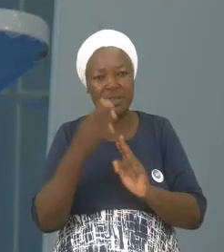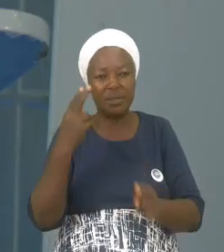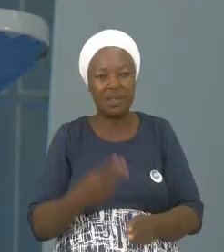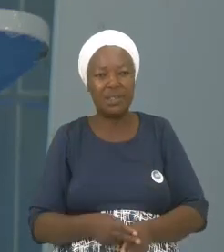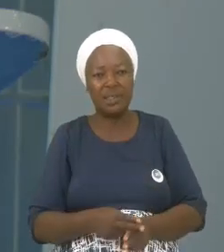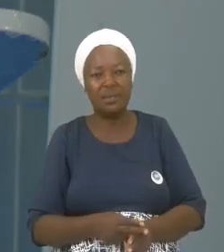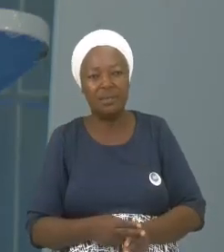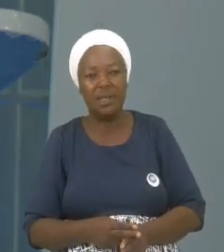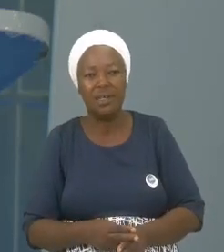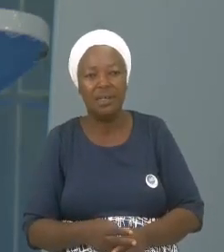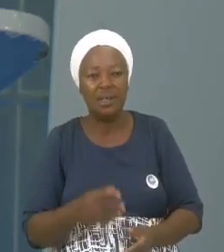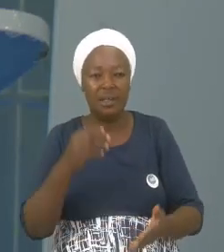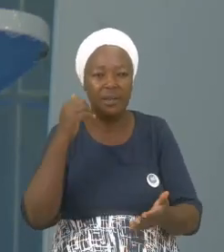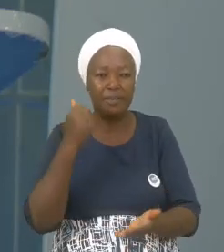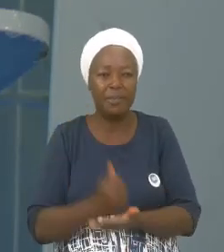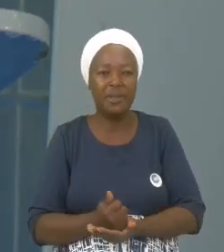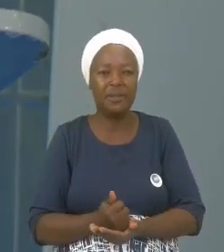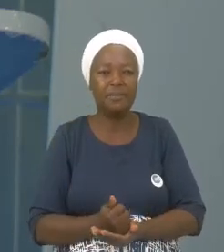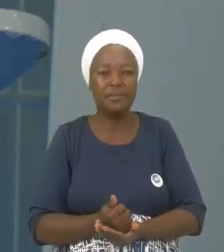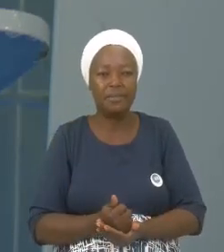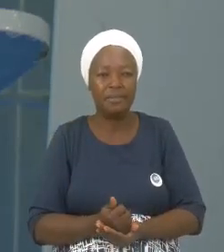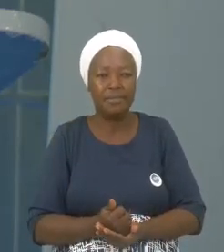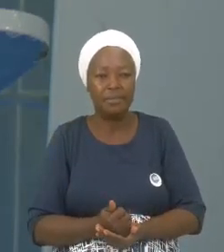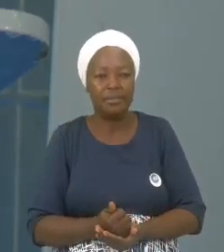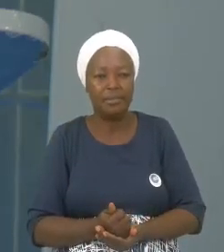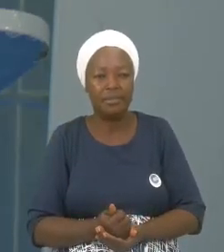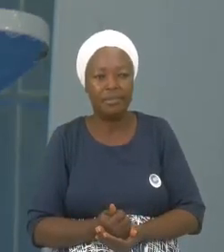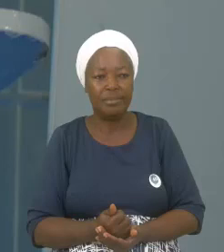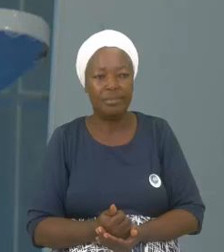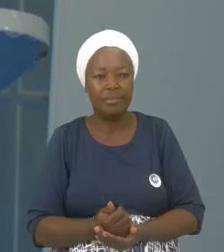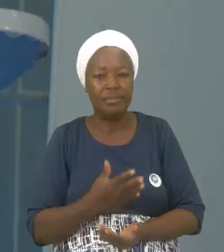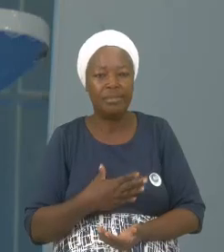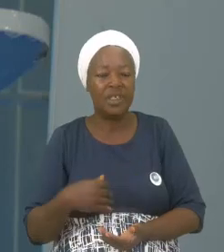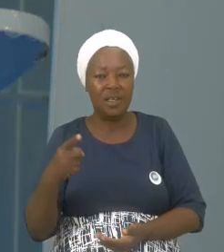behalf? Amen. And you that you are saying amen,